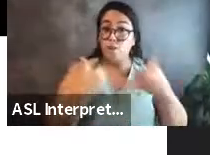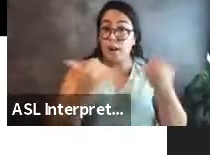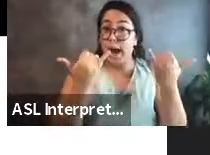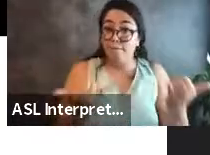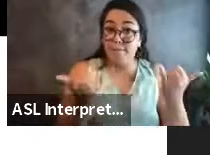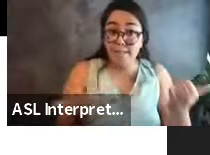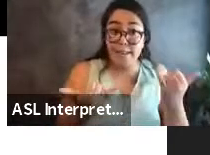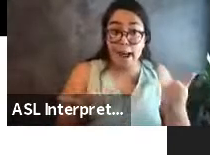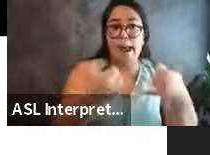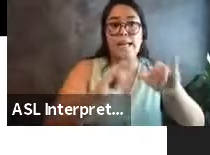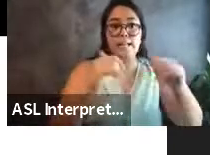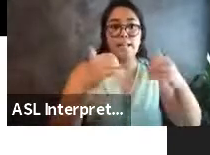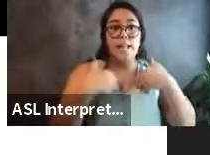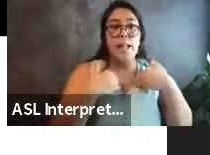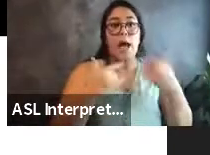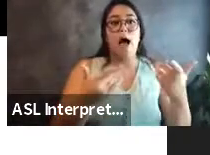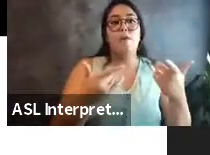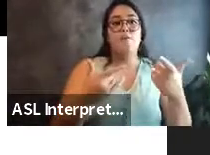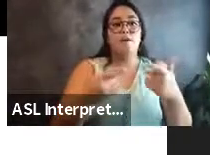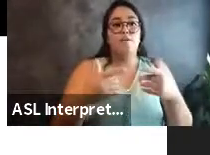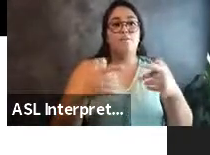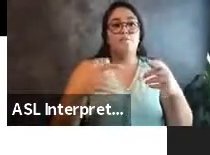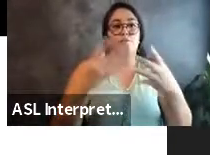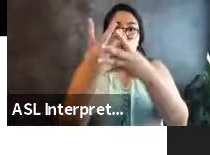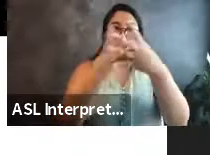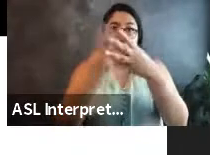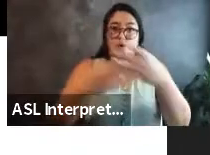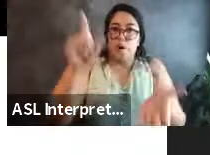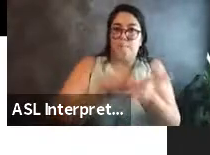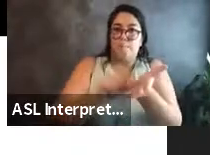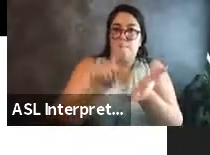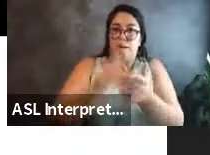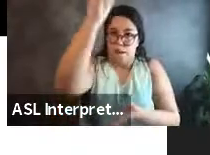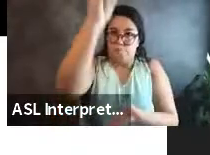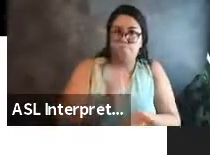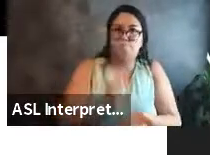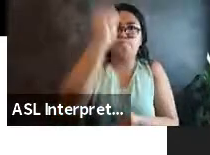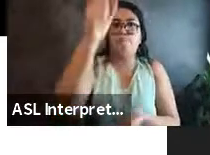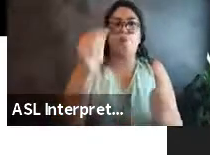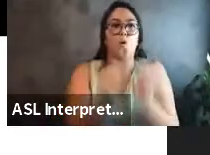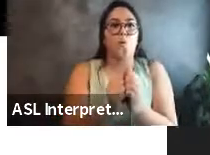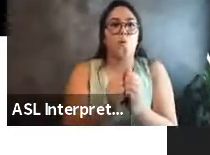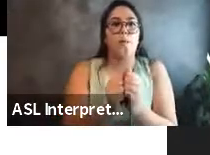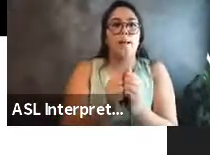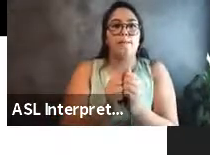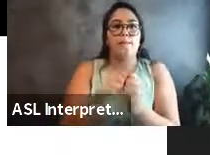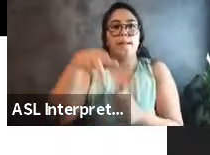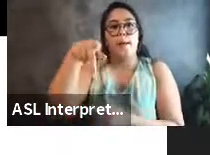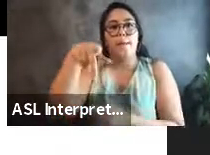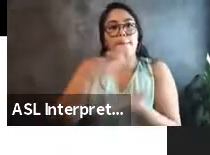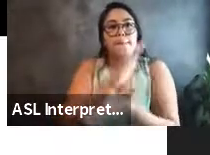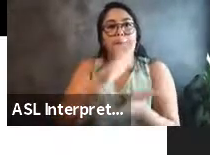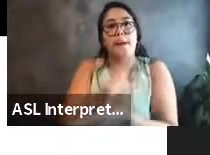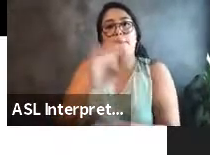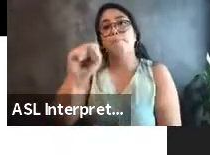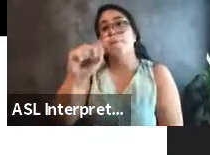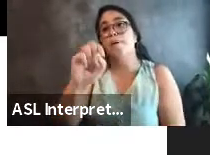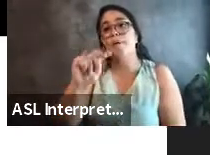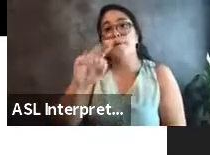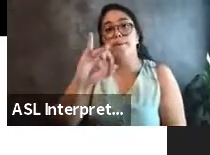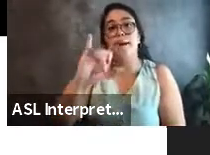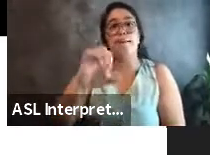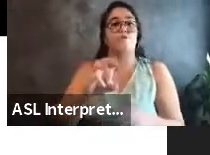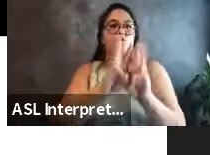stencils, uh, with Yael that's from three to four. And then tomorrow we have another round of show and tell with 10